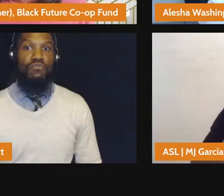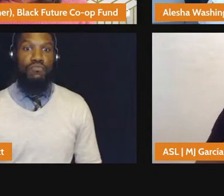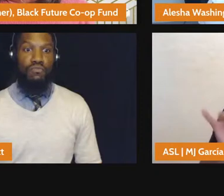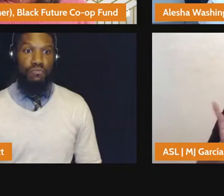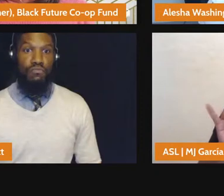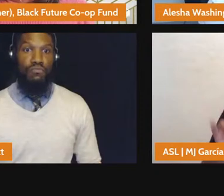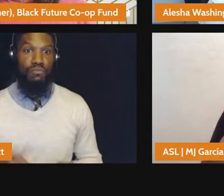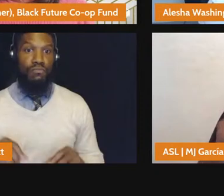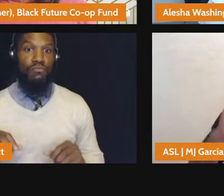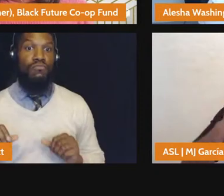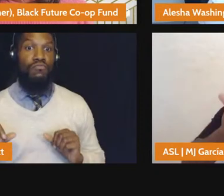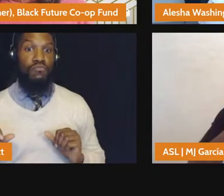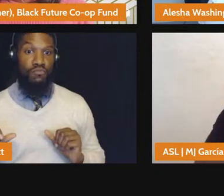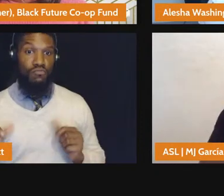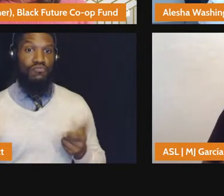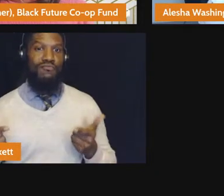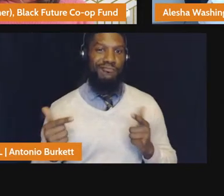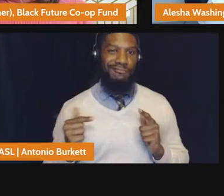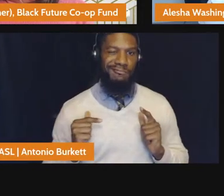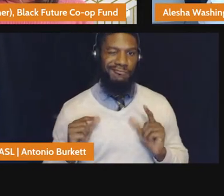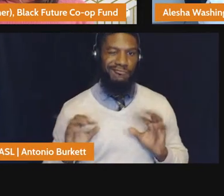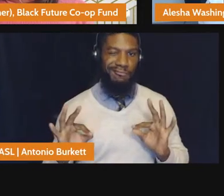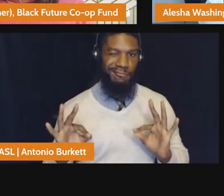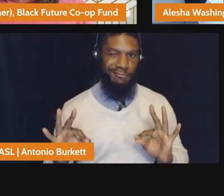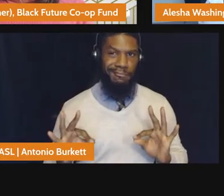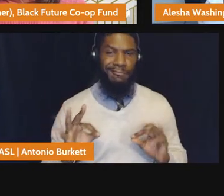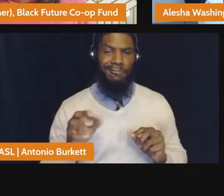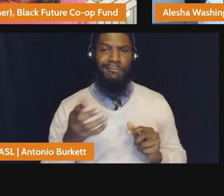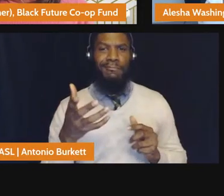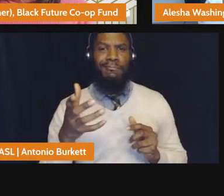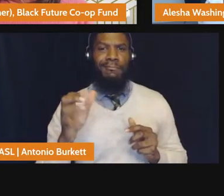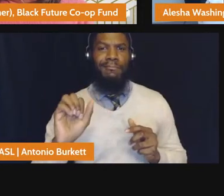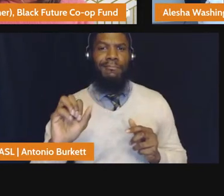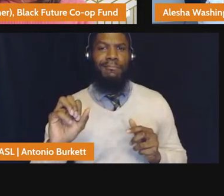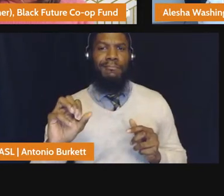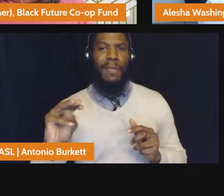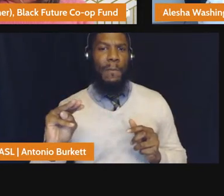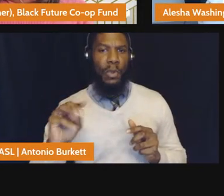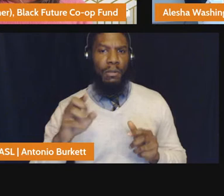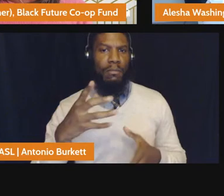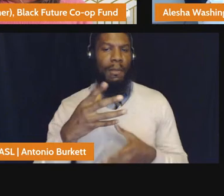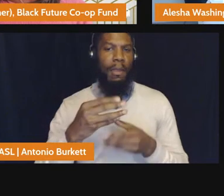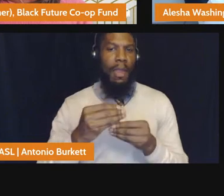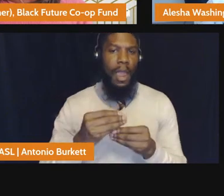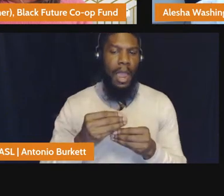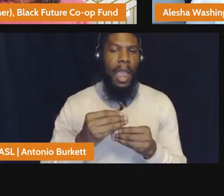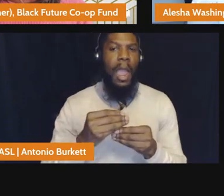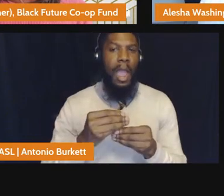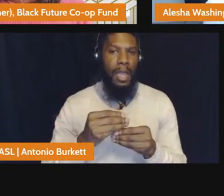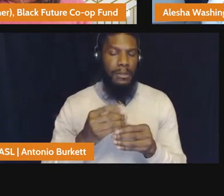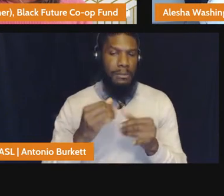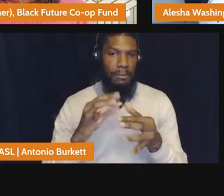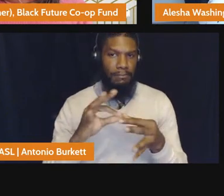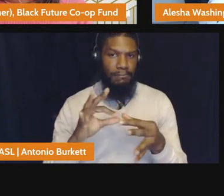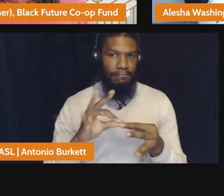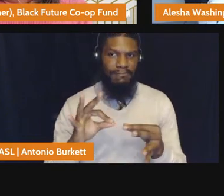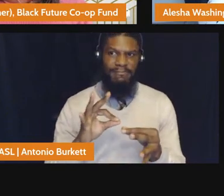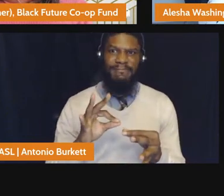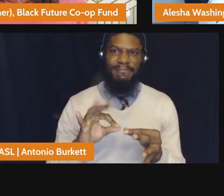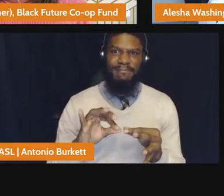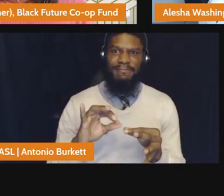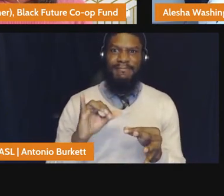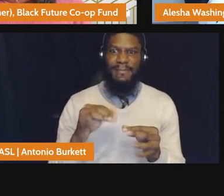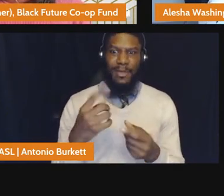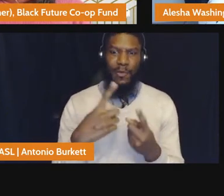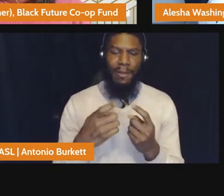to piggyback a little bit in there because we've been wrestling with the same question is how do we follow up after we've